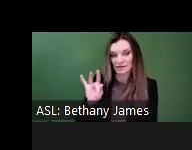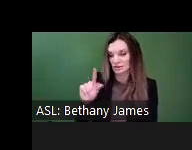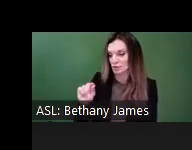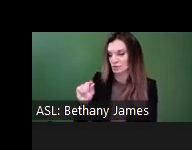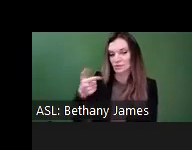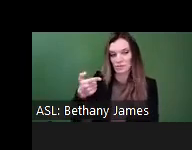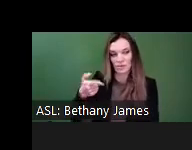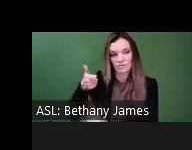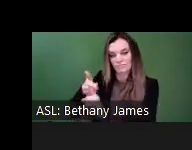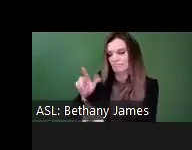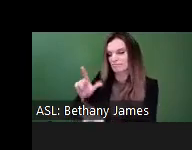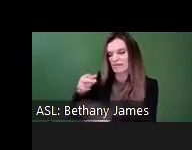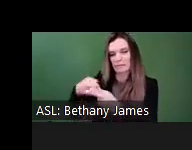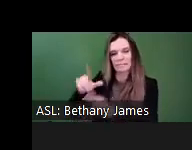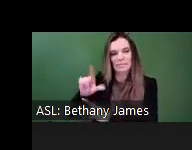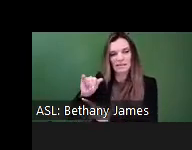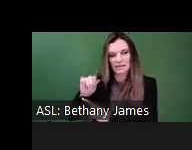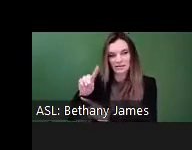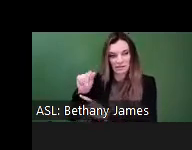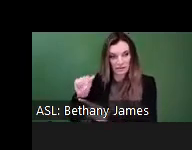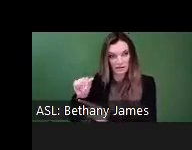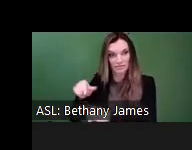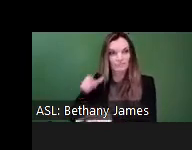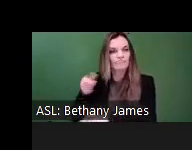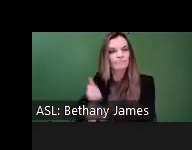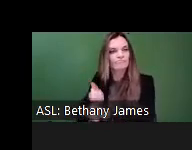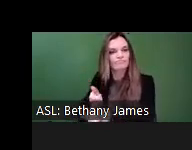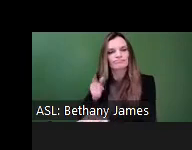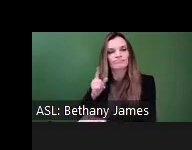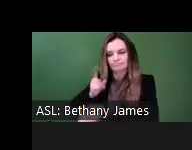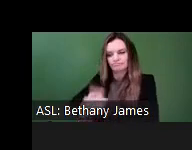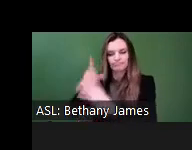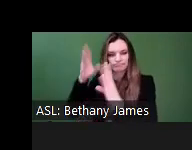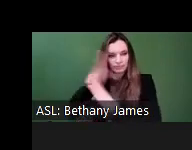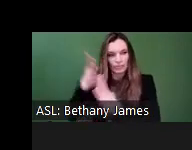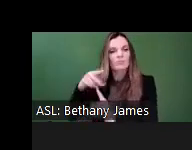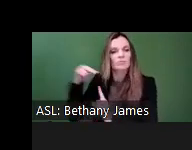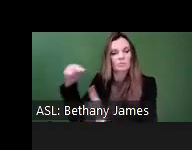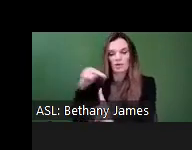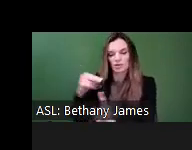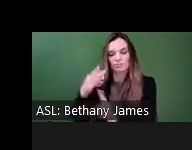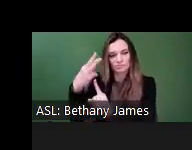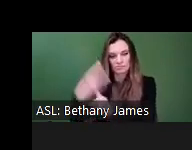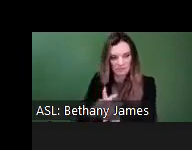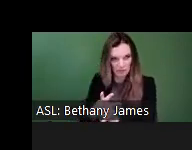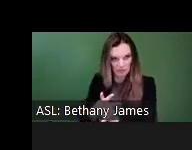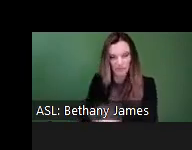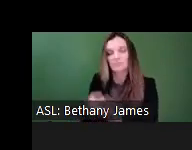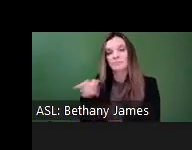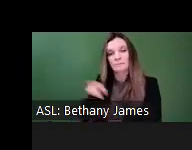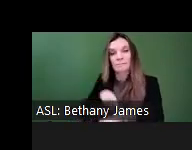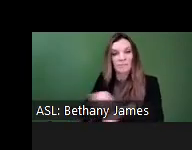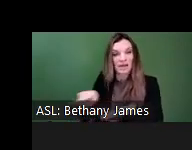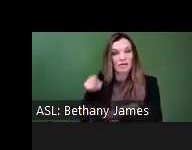probation only for 6 months and pay restitution of $500. And this is a misdemeanor.